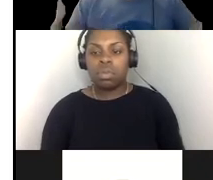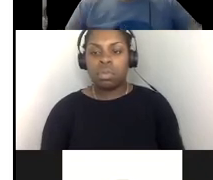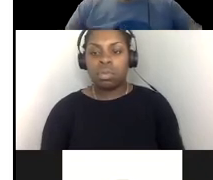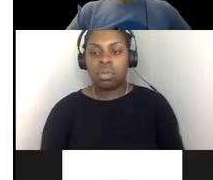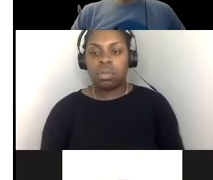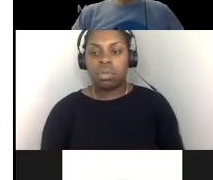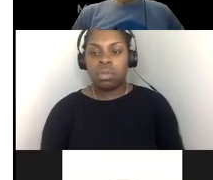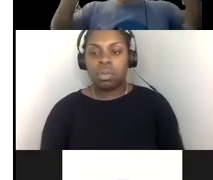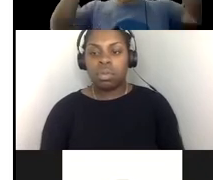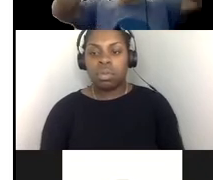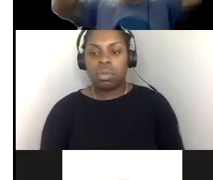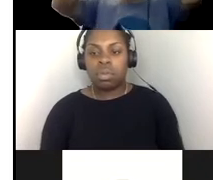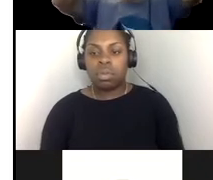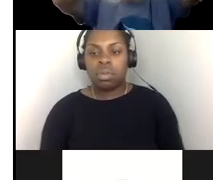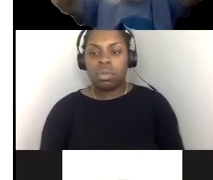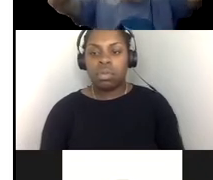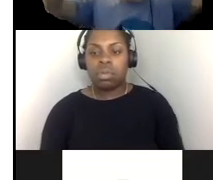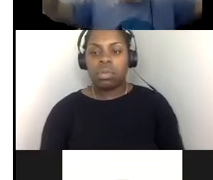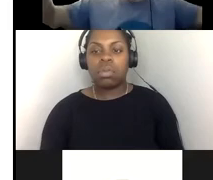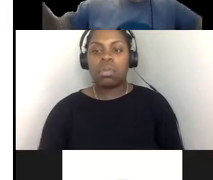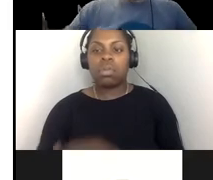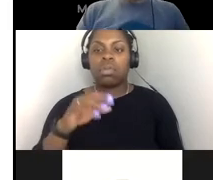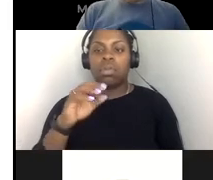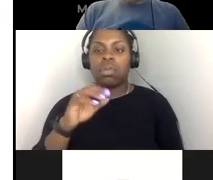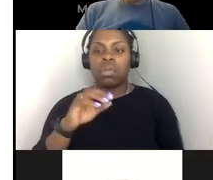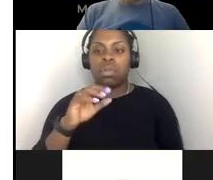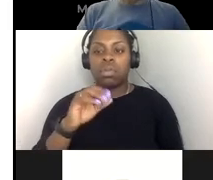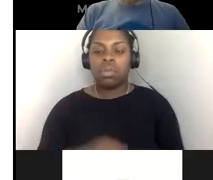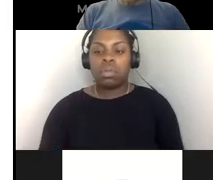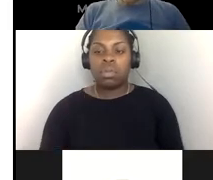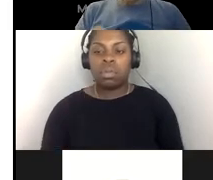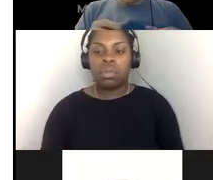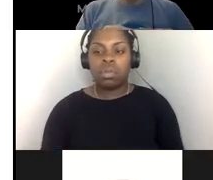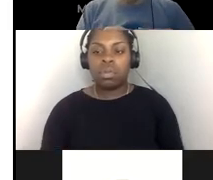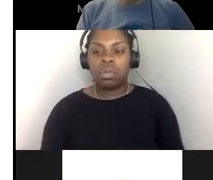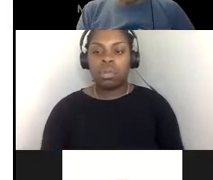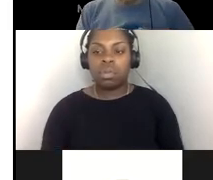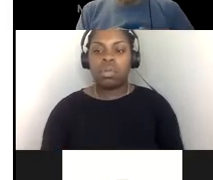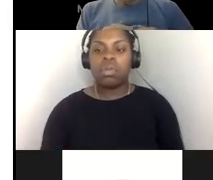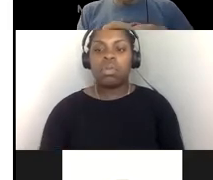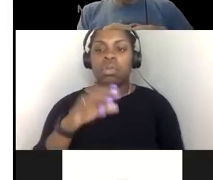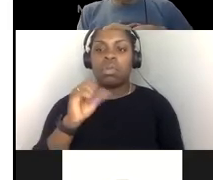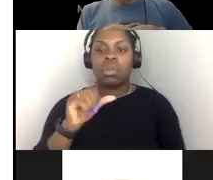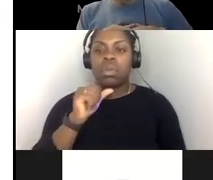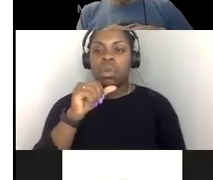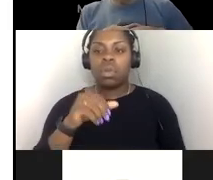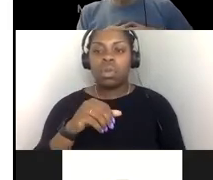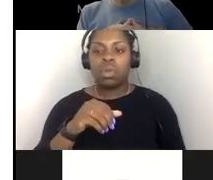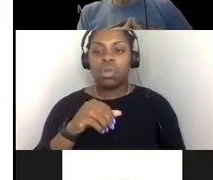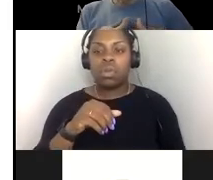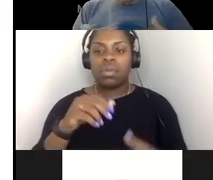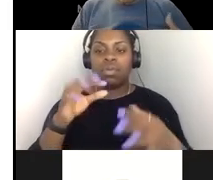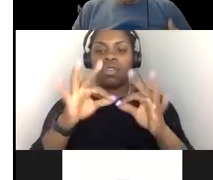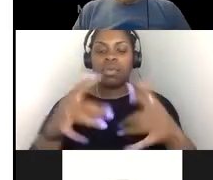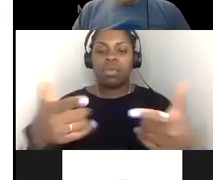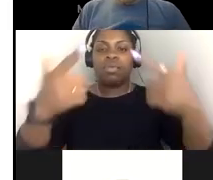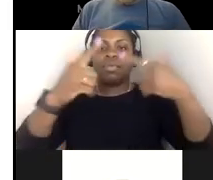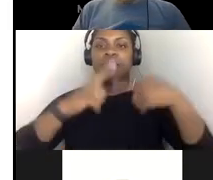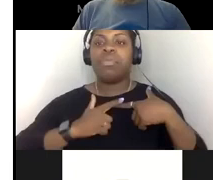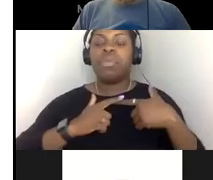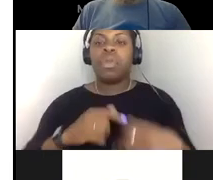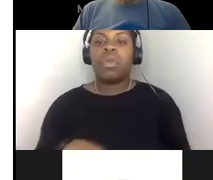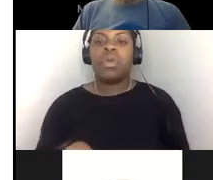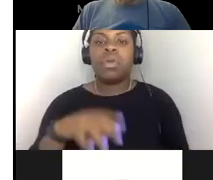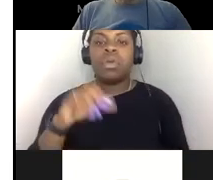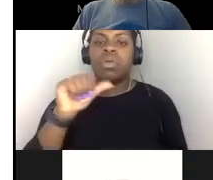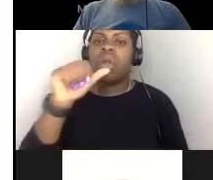to be e-carceration. We want to look at these things through a broad lens and not through just the lens of an